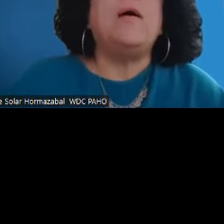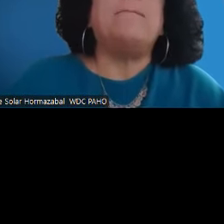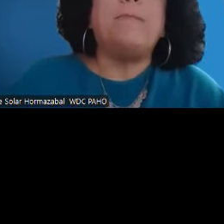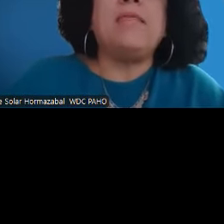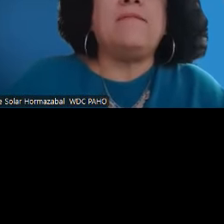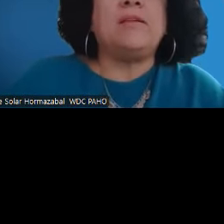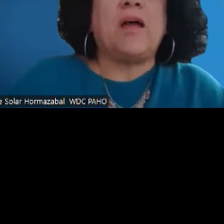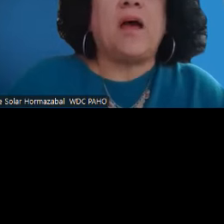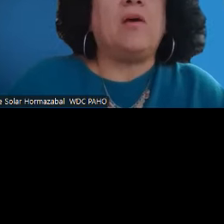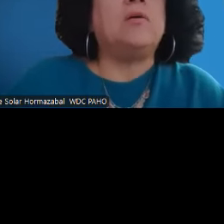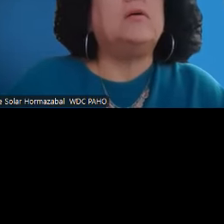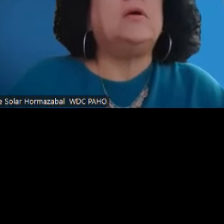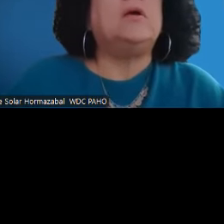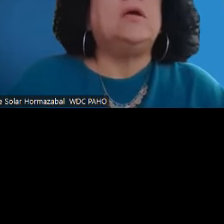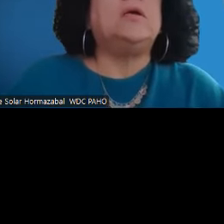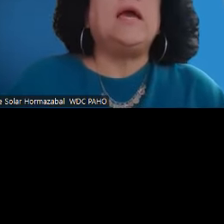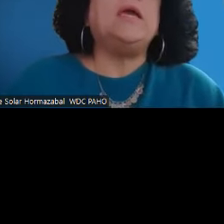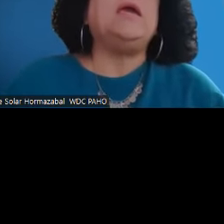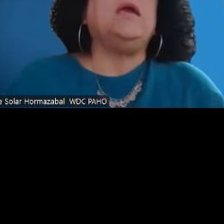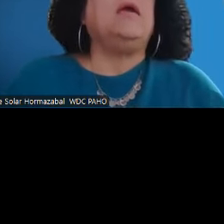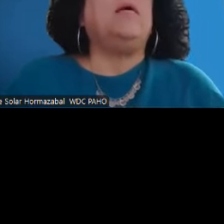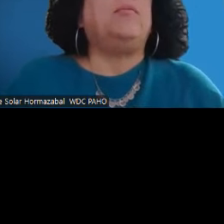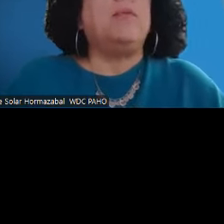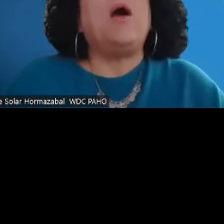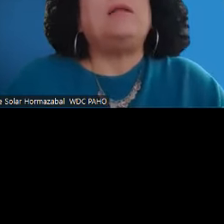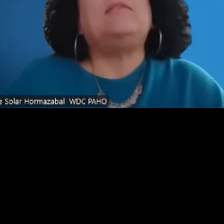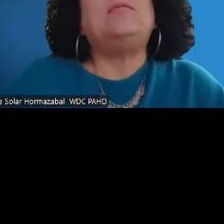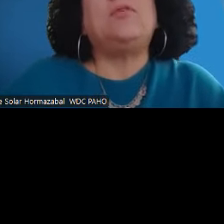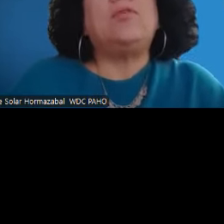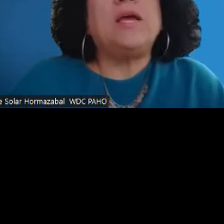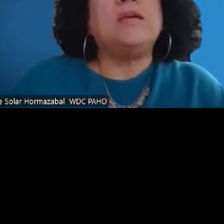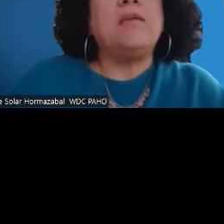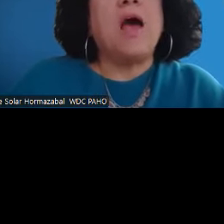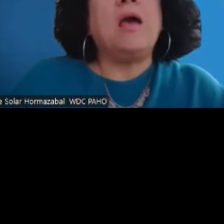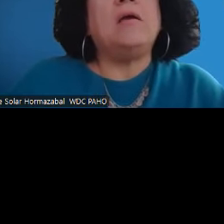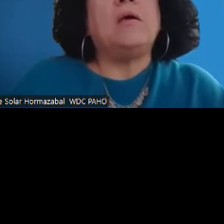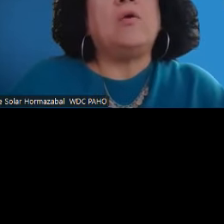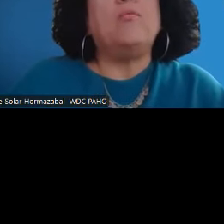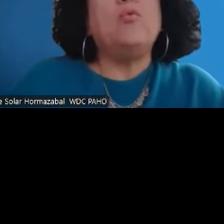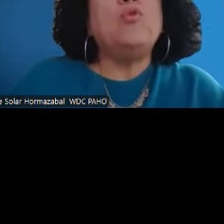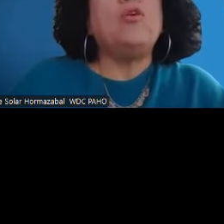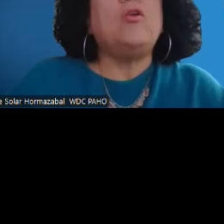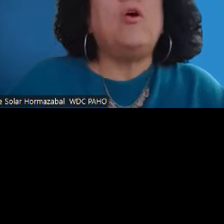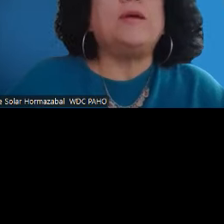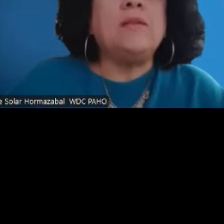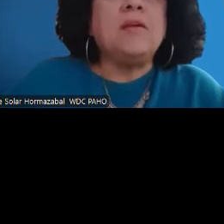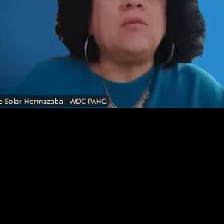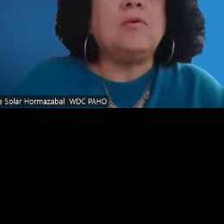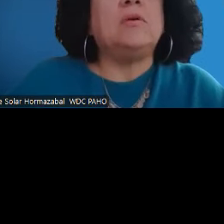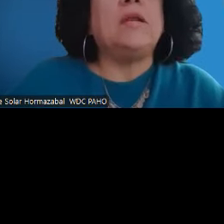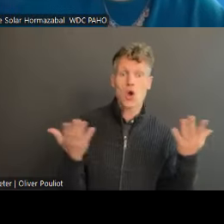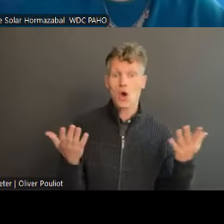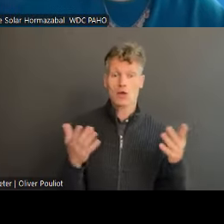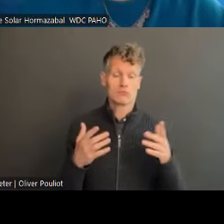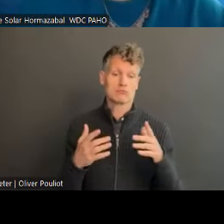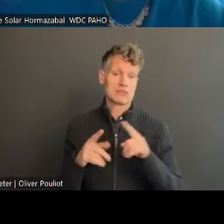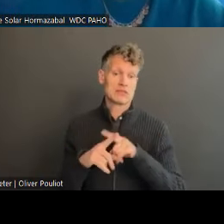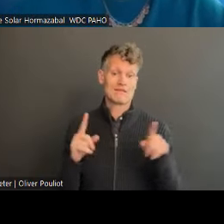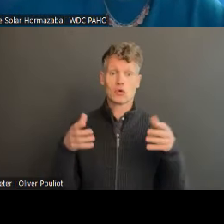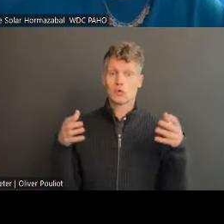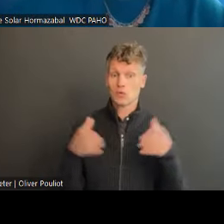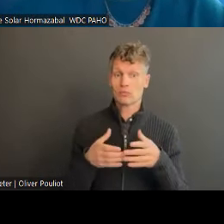grupo if it más is successful desventajado. for both Y a ahí ponemos social al advantage centro la group and a equidad disadvantaged como uno de los social group. objetivos And y las metas